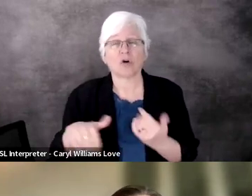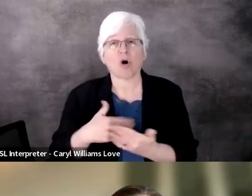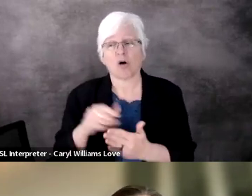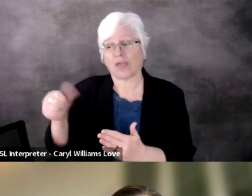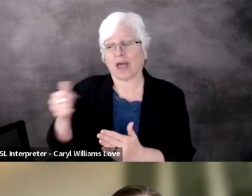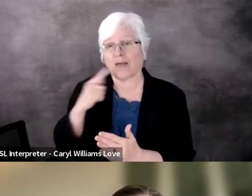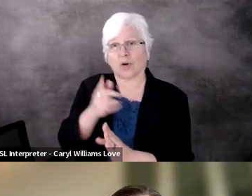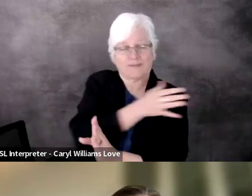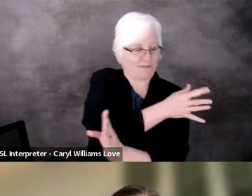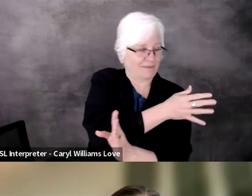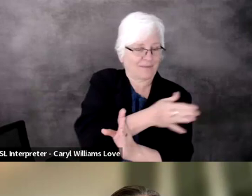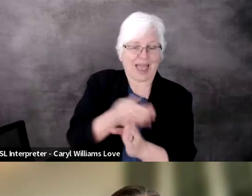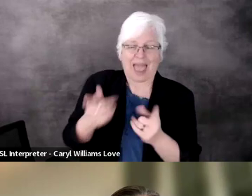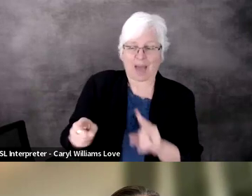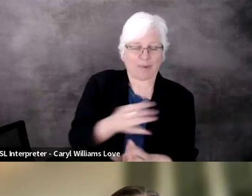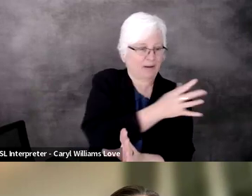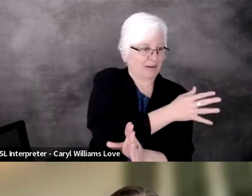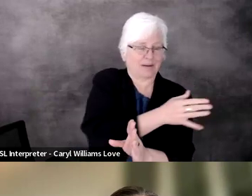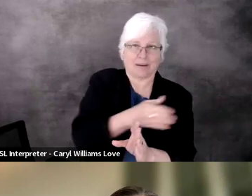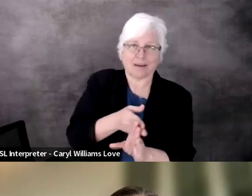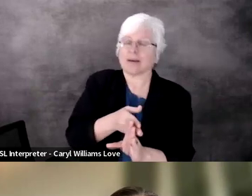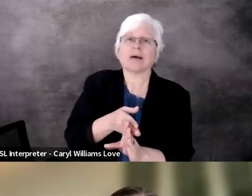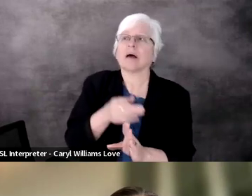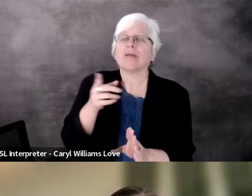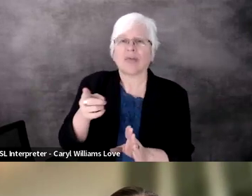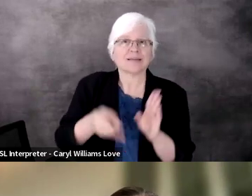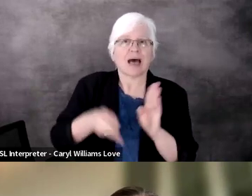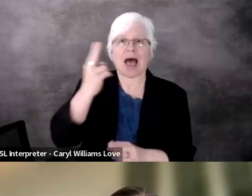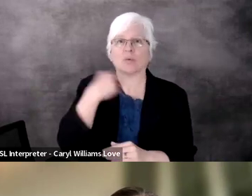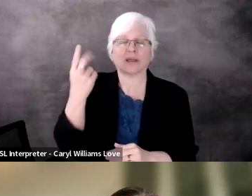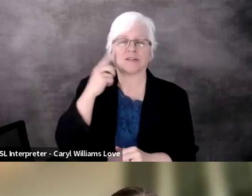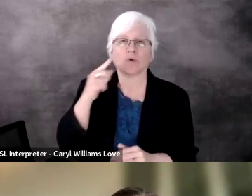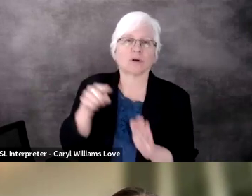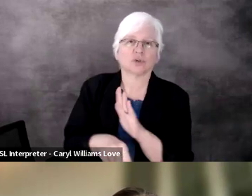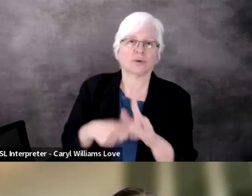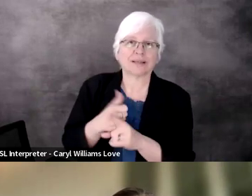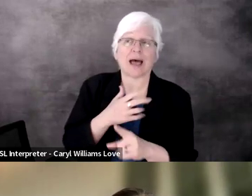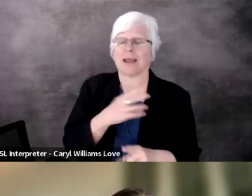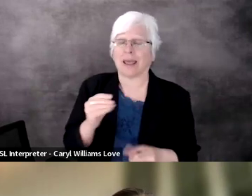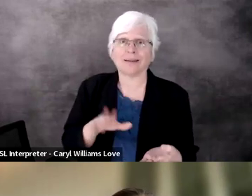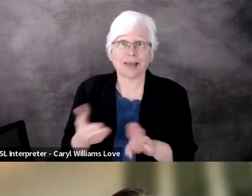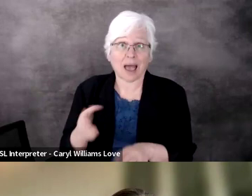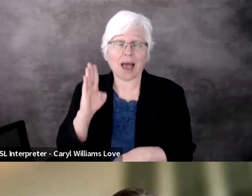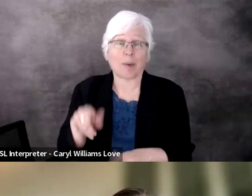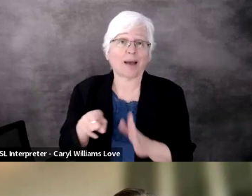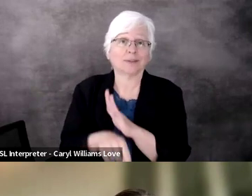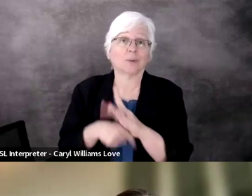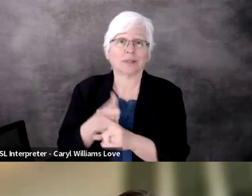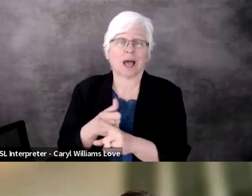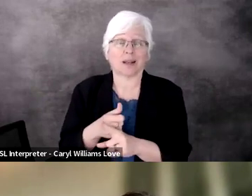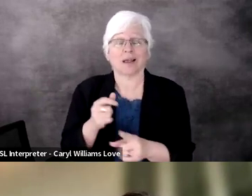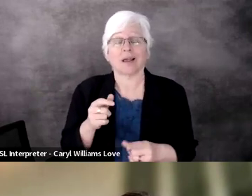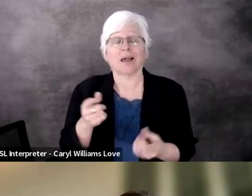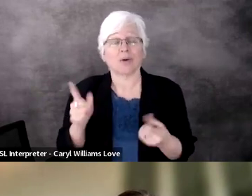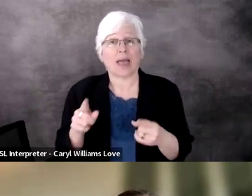of losses, they're incredibly high risk for suicide and die by suicide at alarmingly high rates. And I do think we need to focus more